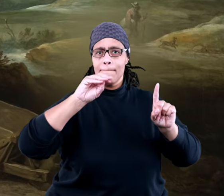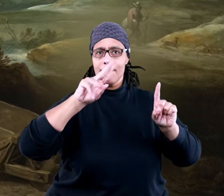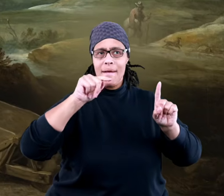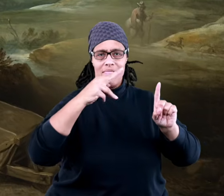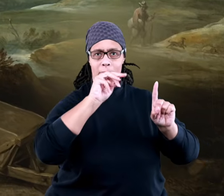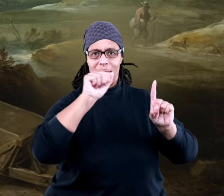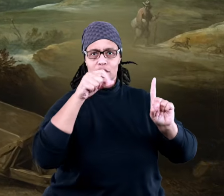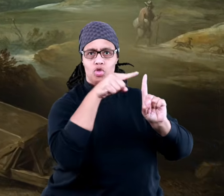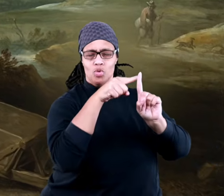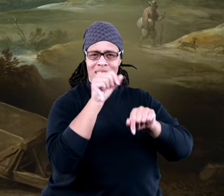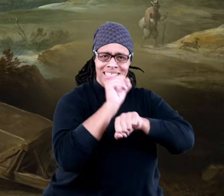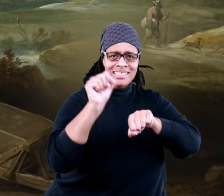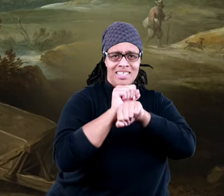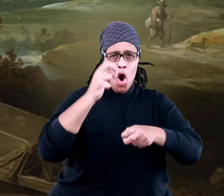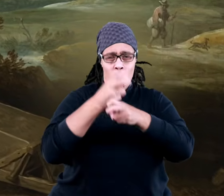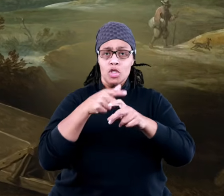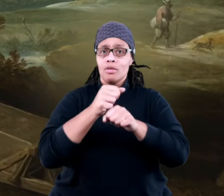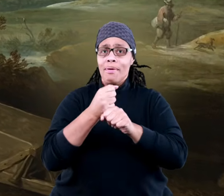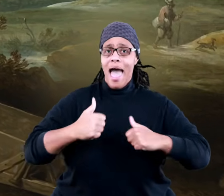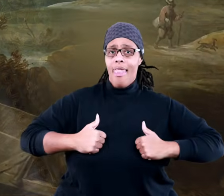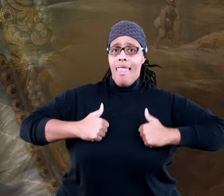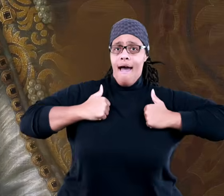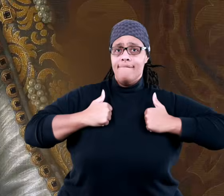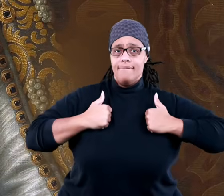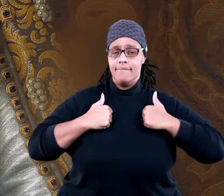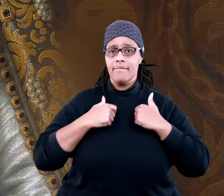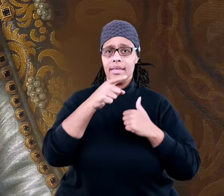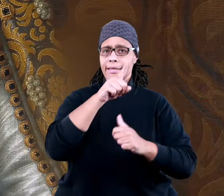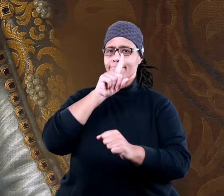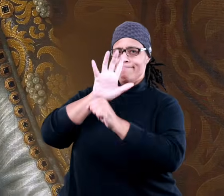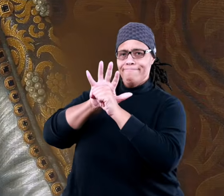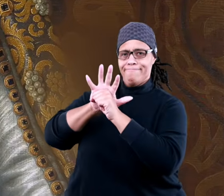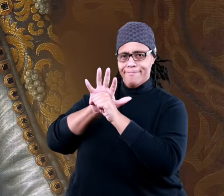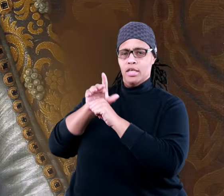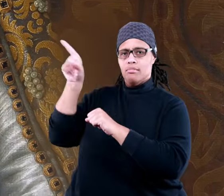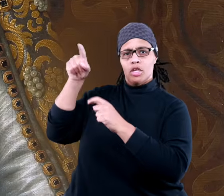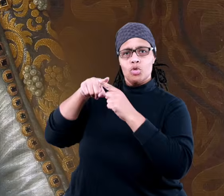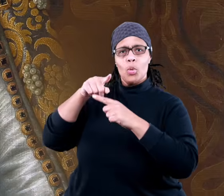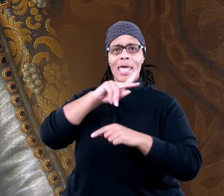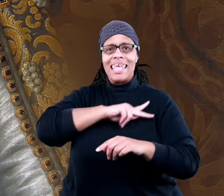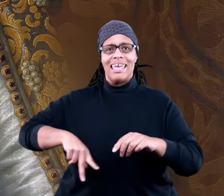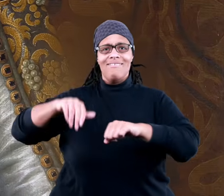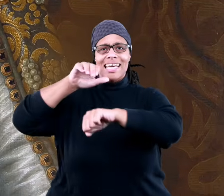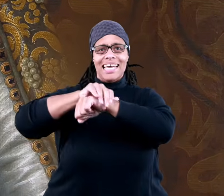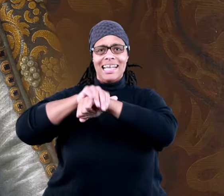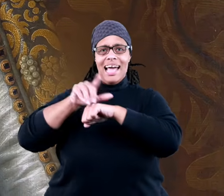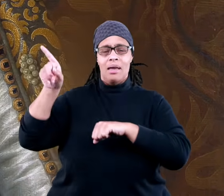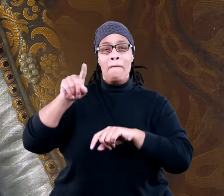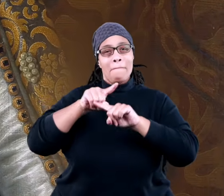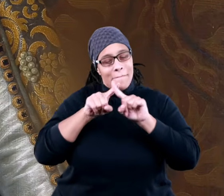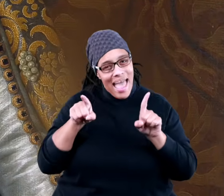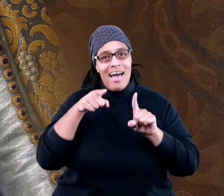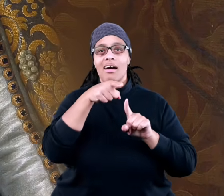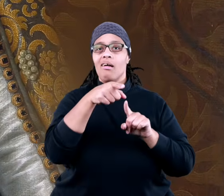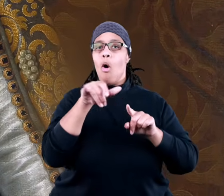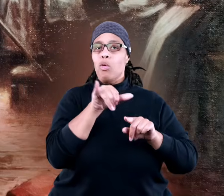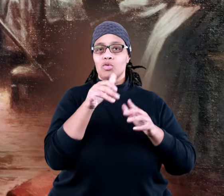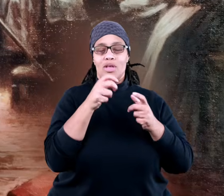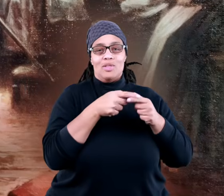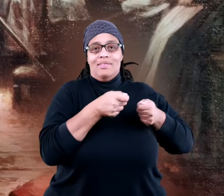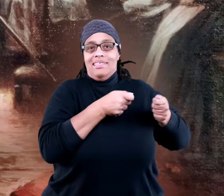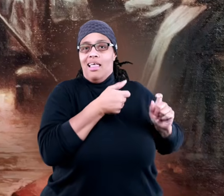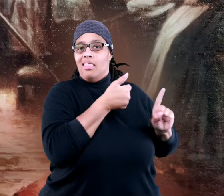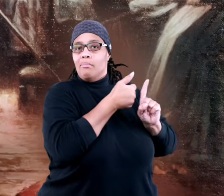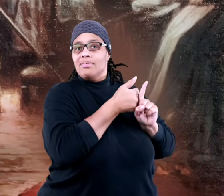Massachusetts, and labored hard to make a life. They pledged their allegiance to the King of England, but they also wanted